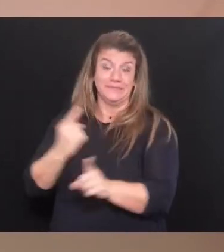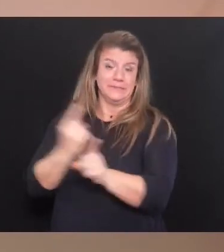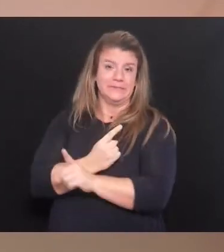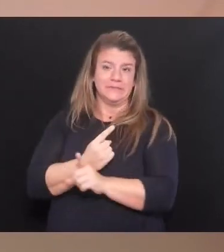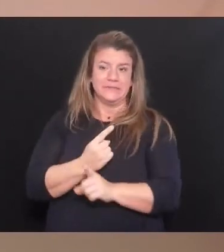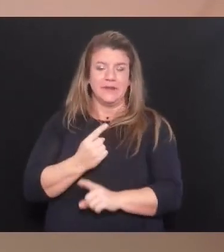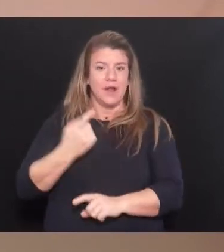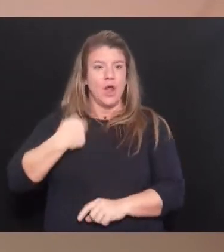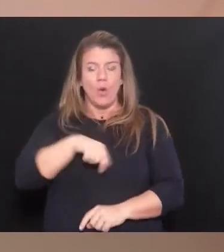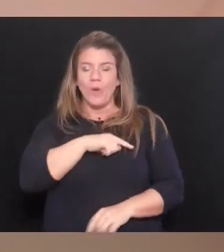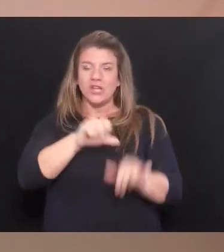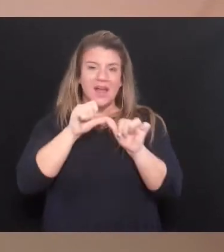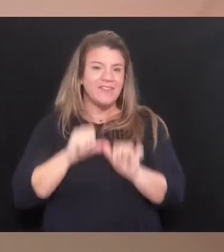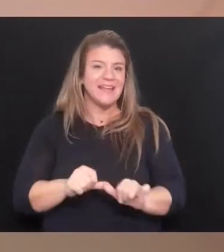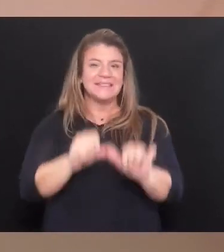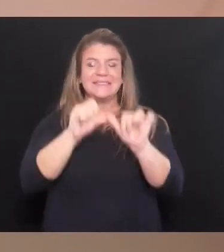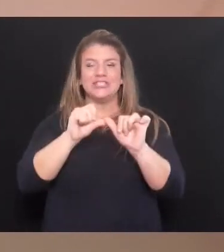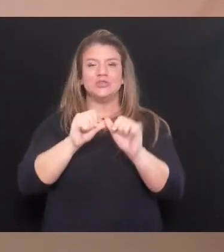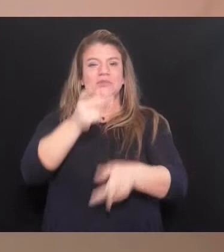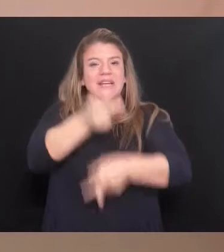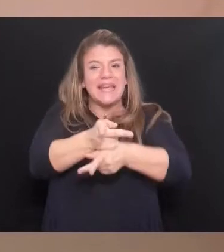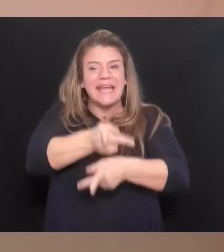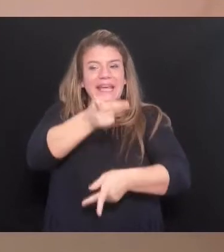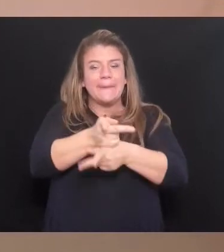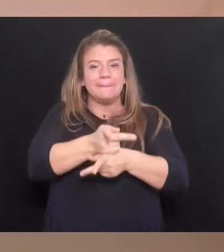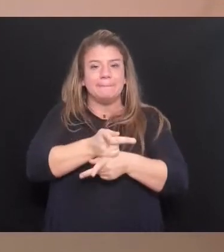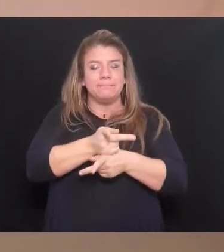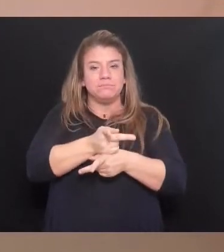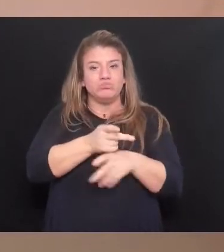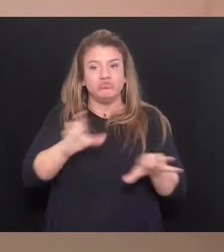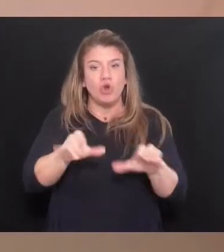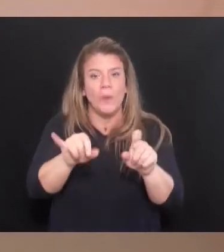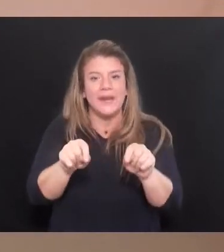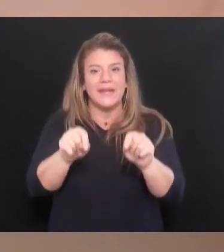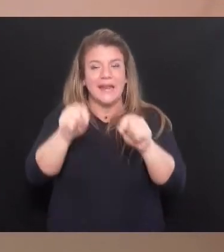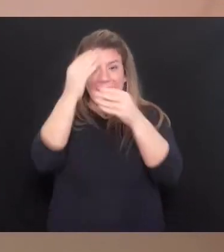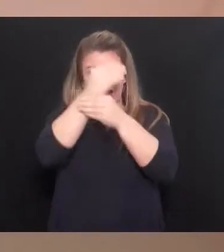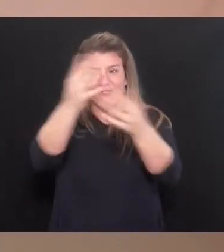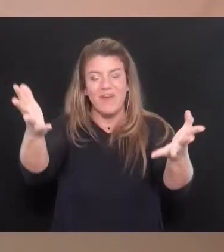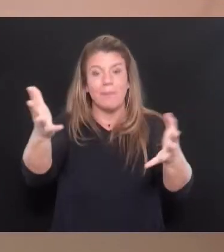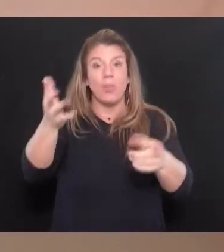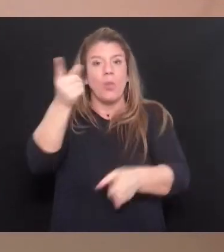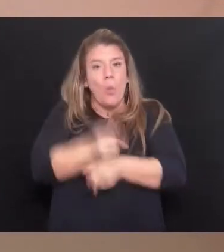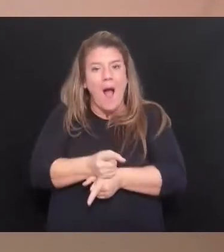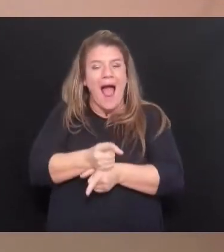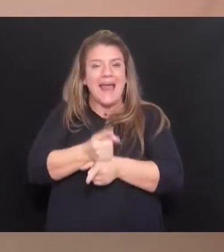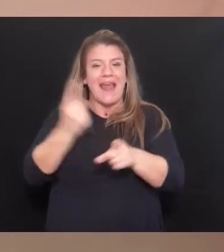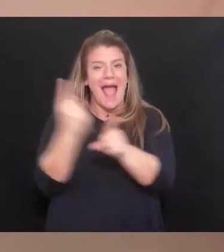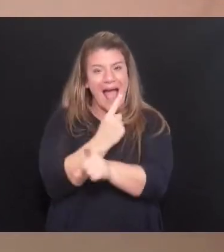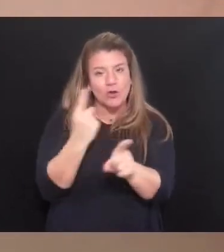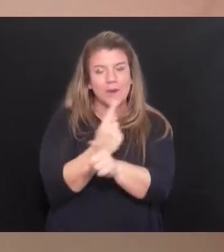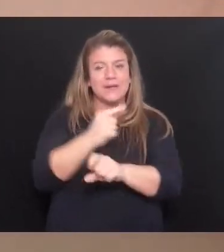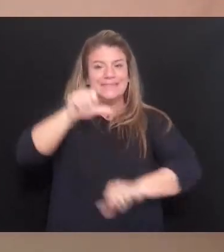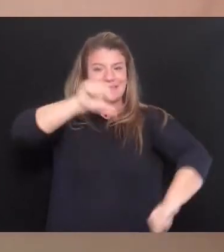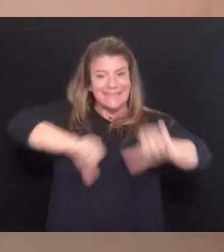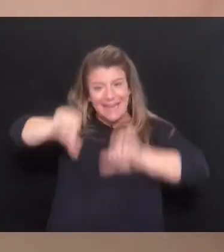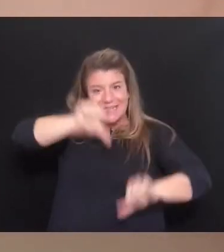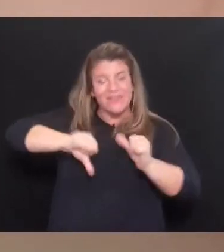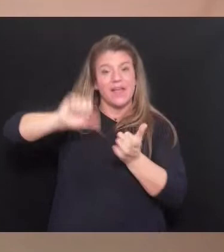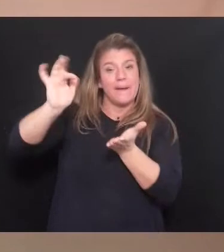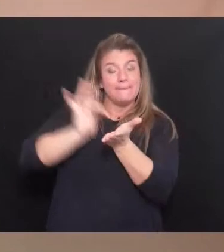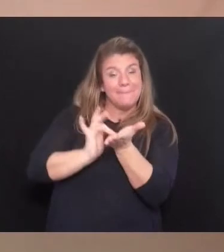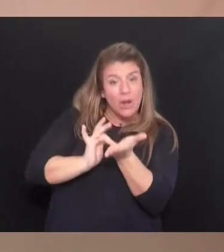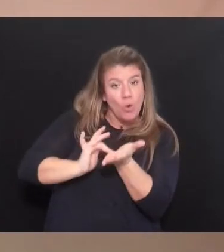got to continue to keep to the grindstone and put out what is accurate scientific and medical